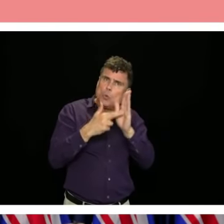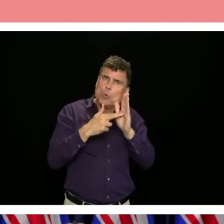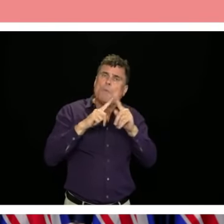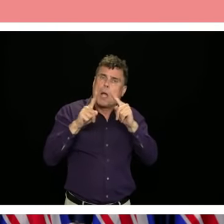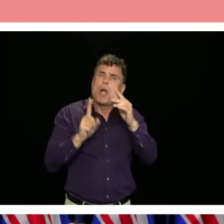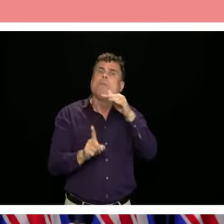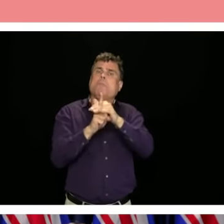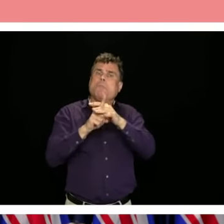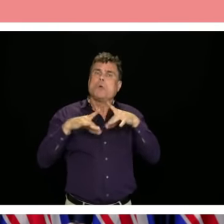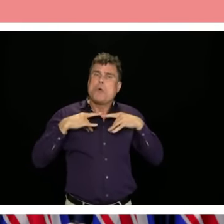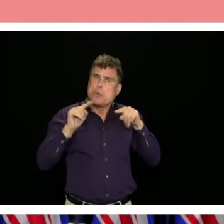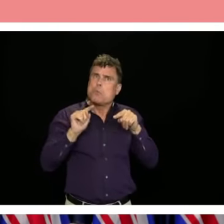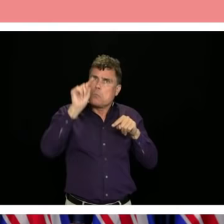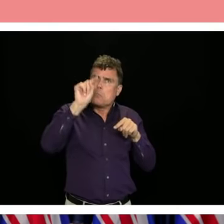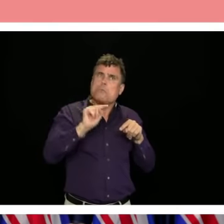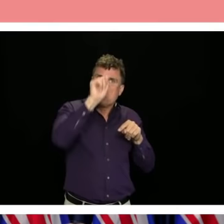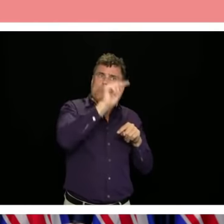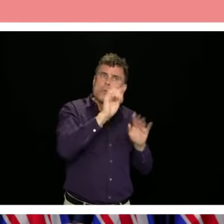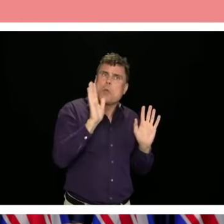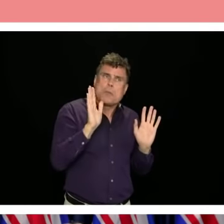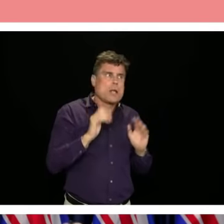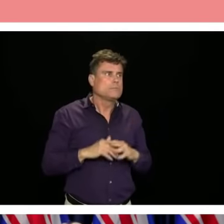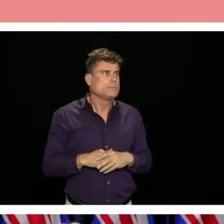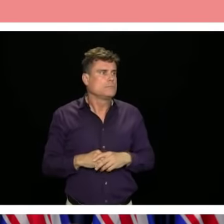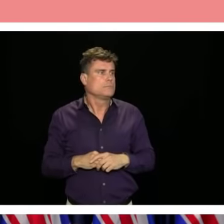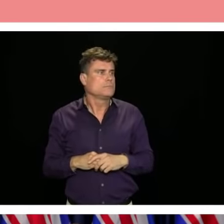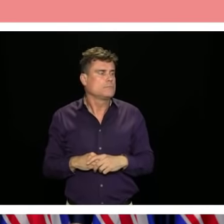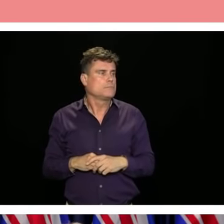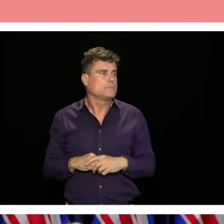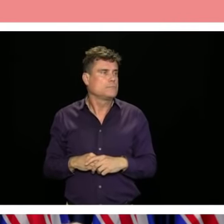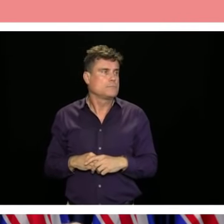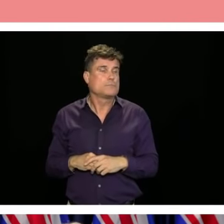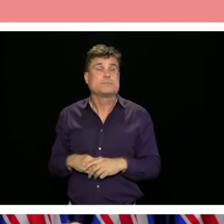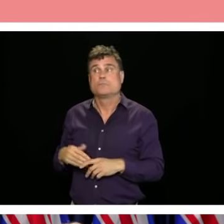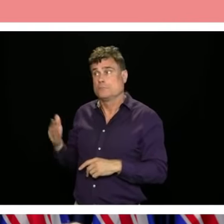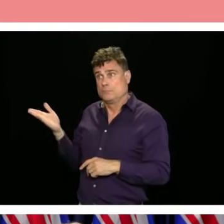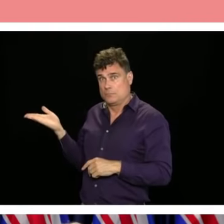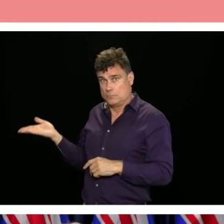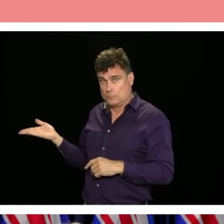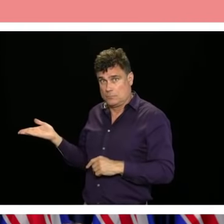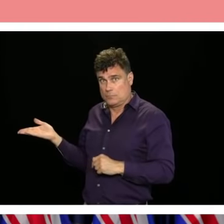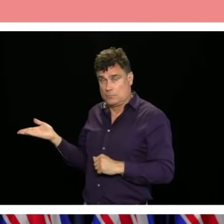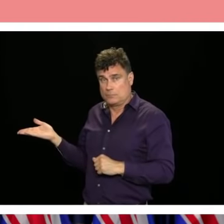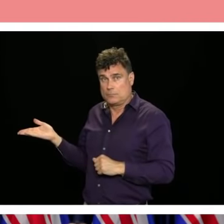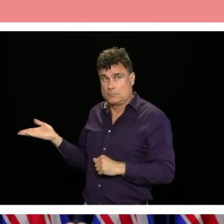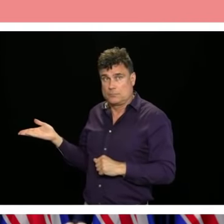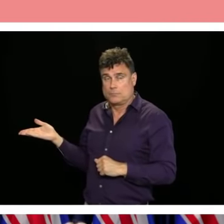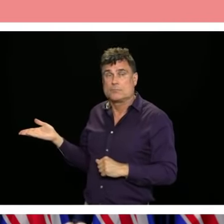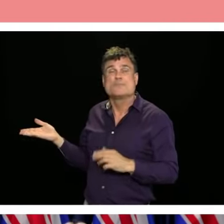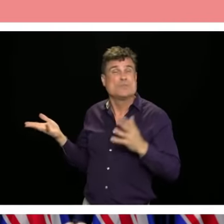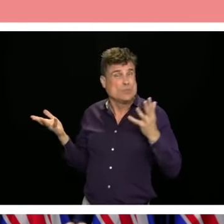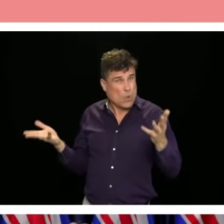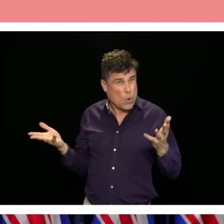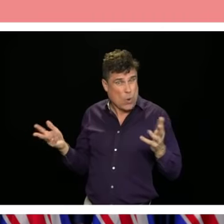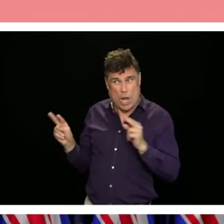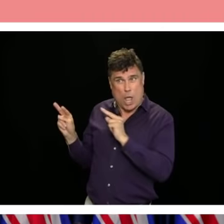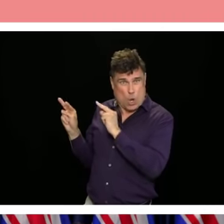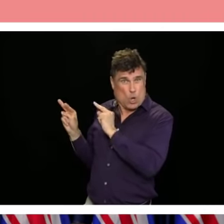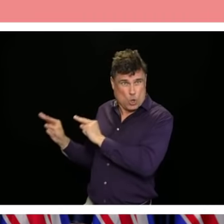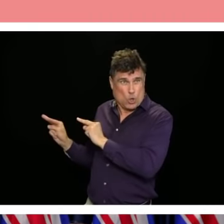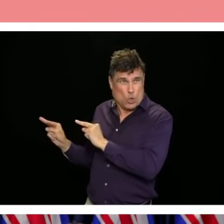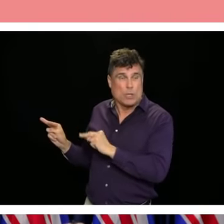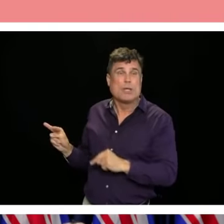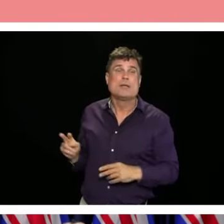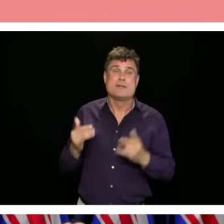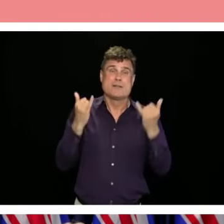it reflects the fact that we continue to pay attention to our physical distancing, to staying away when we're ill, to doing